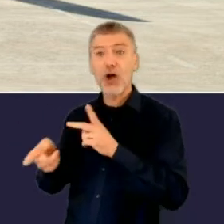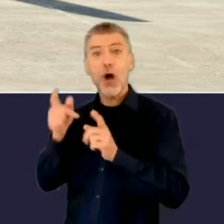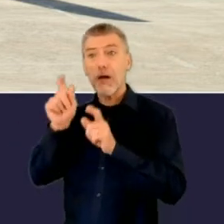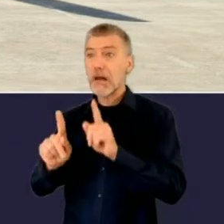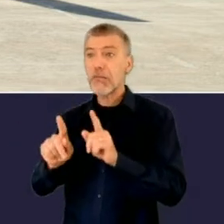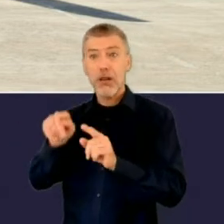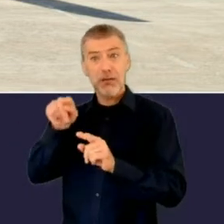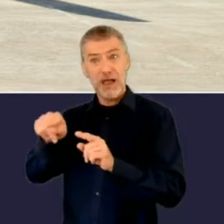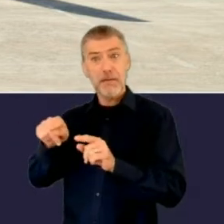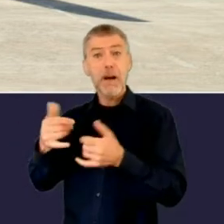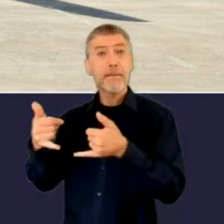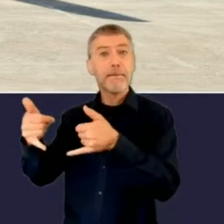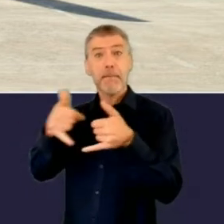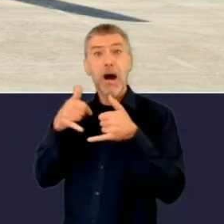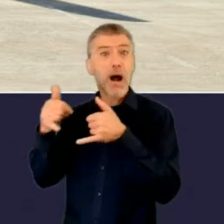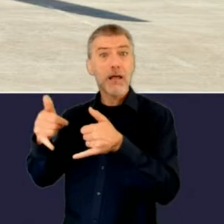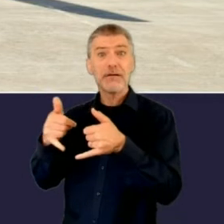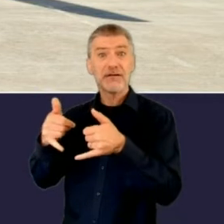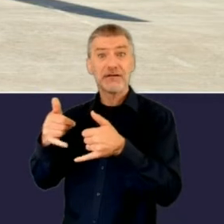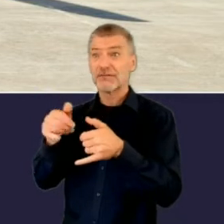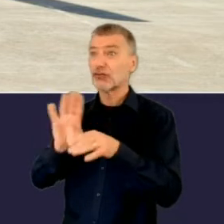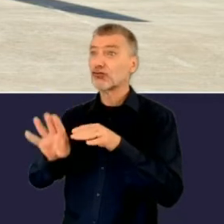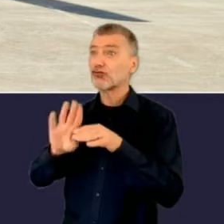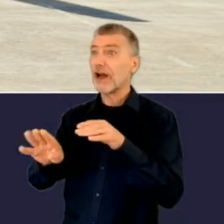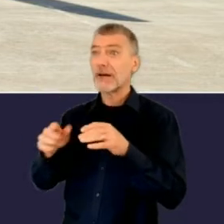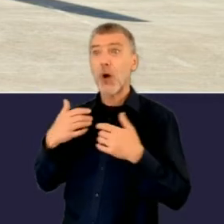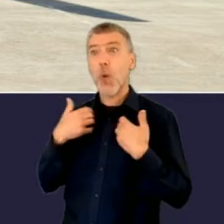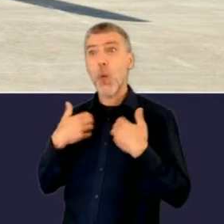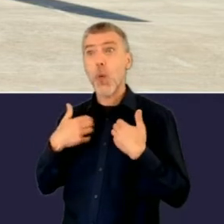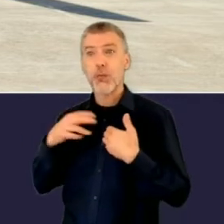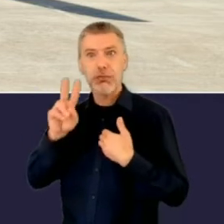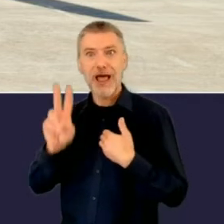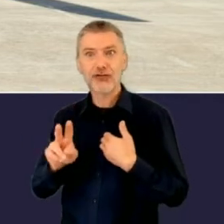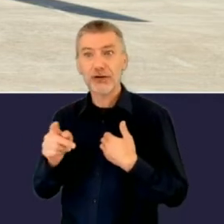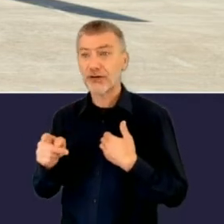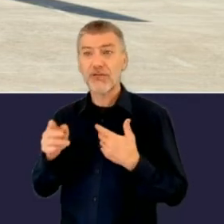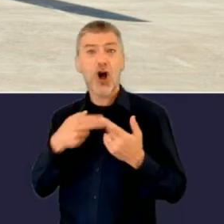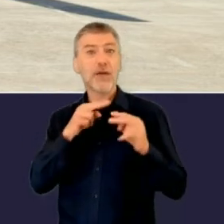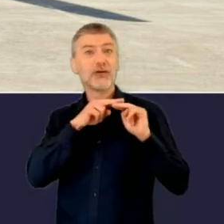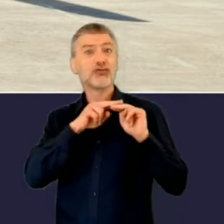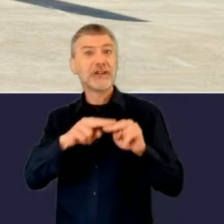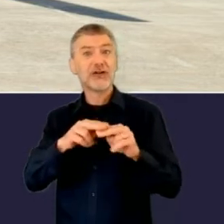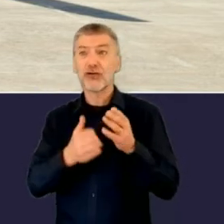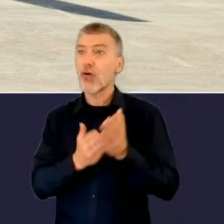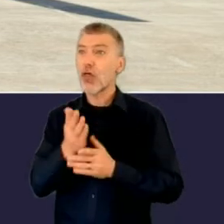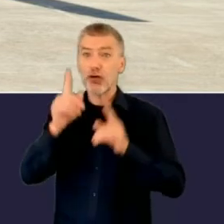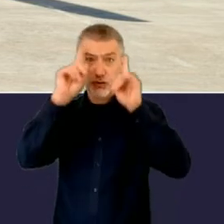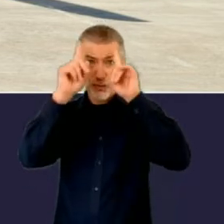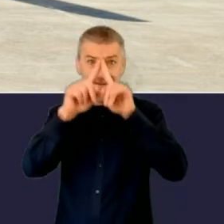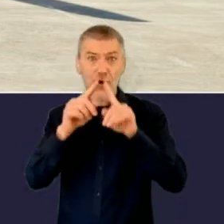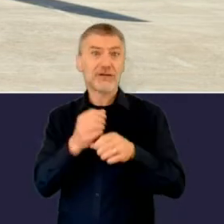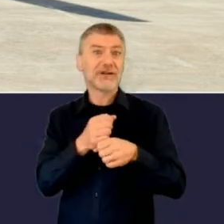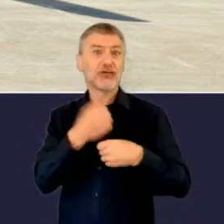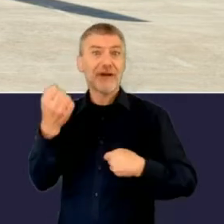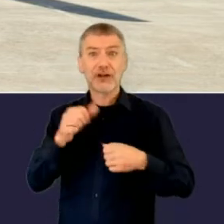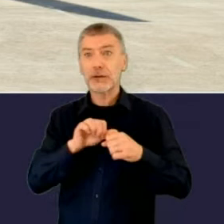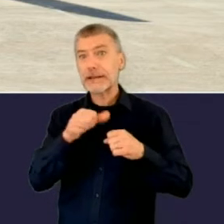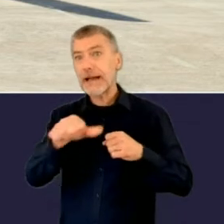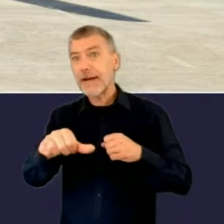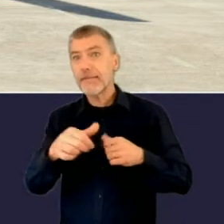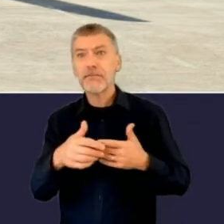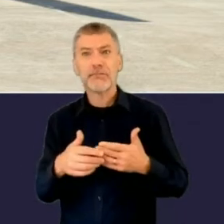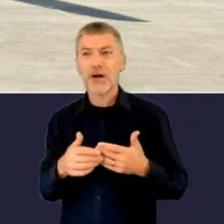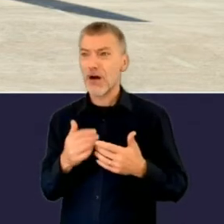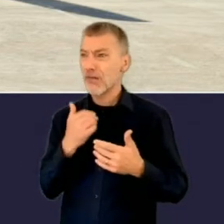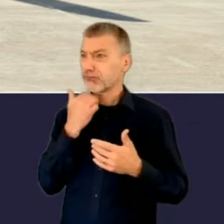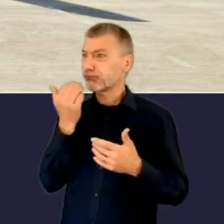age and have just been so inspired about electrification. We've got people who've gone much more traditional routes through universities, through graduate schemes. There's just so many routes to